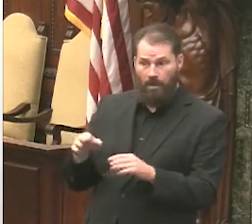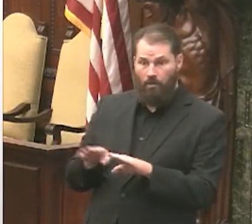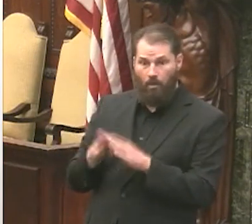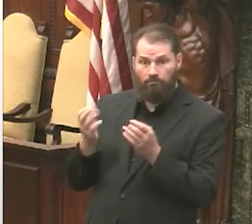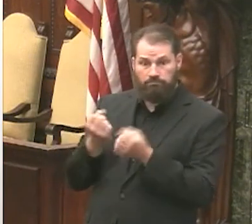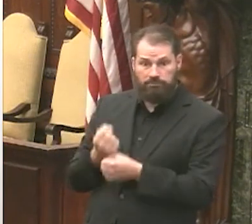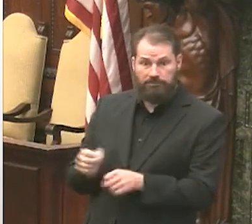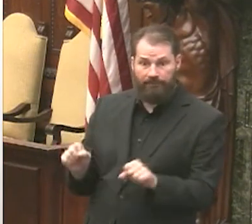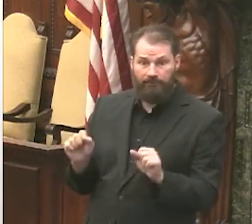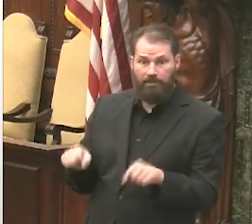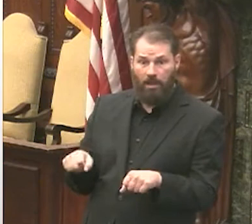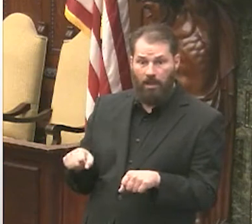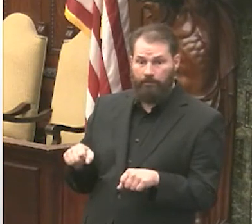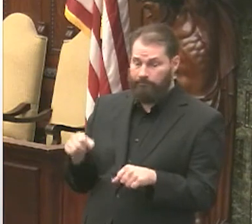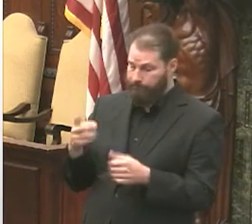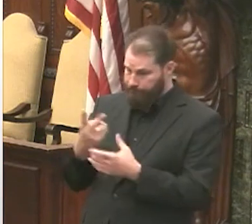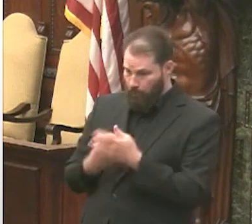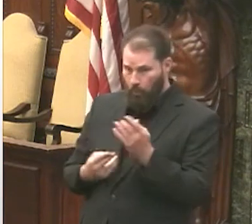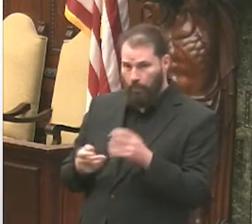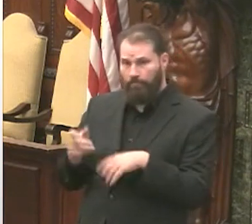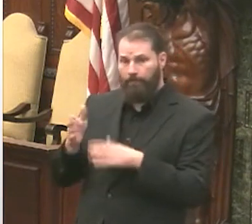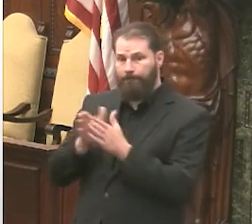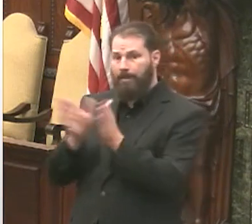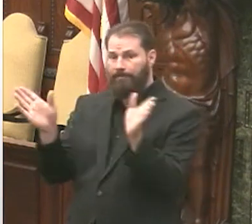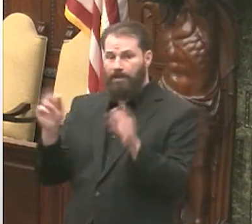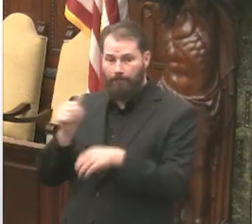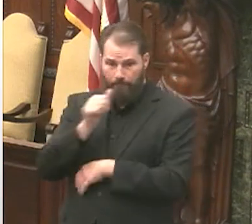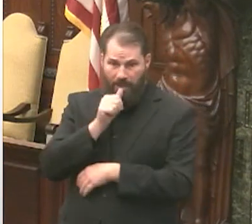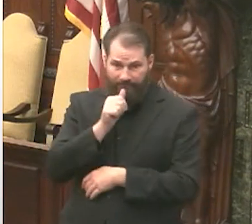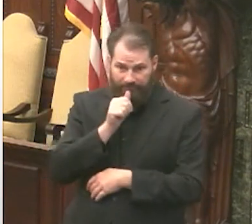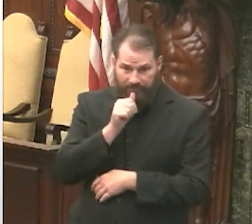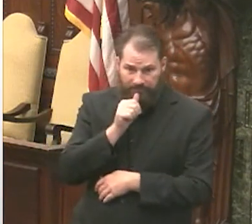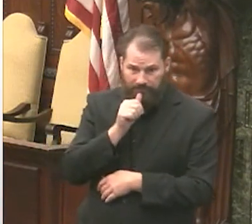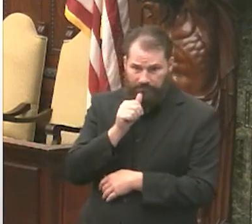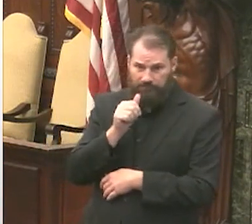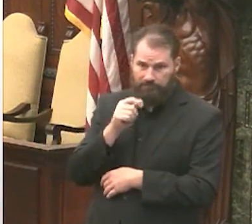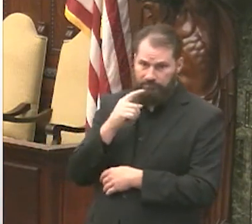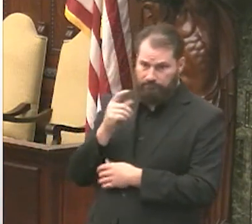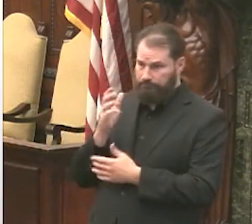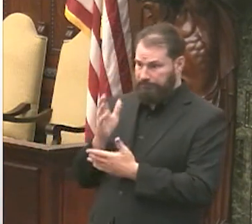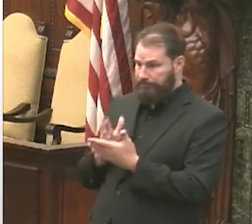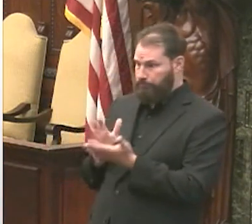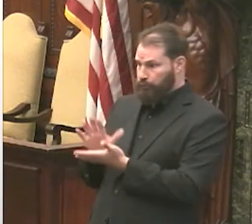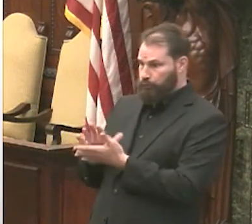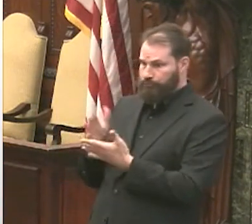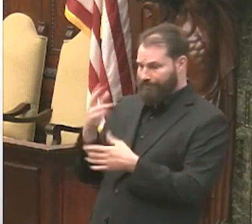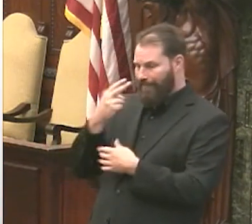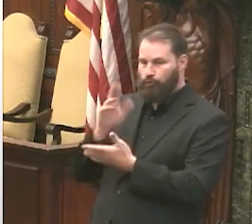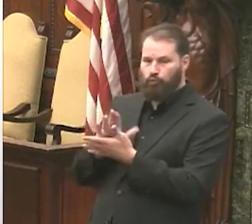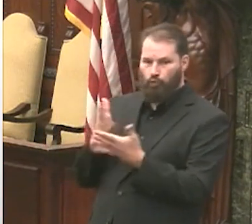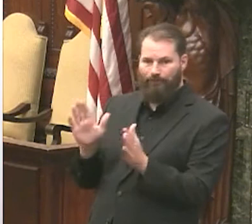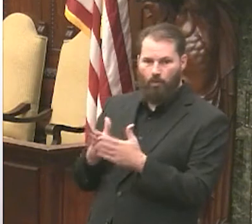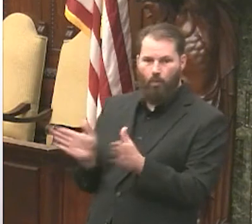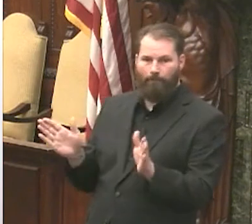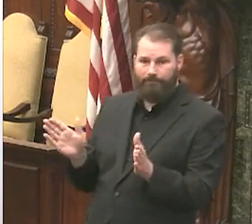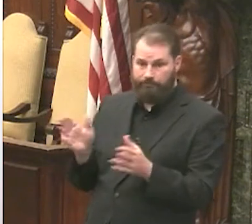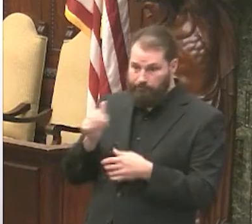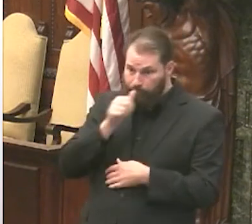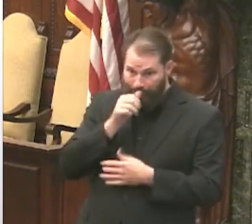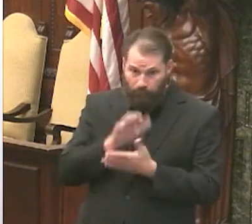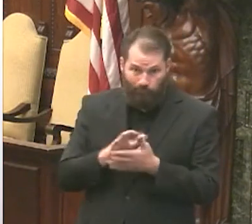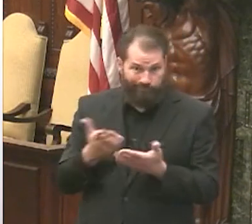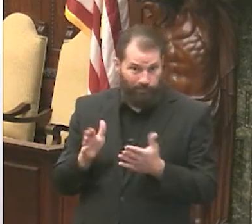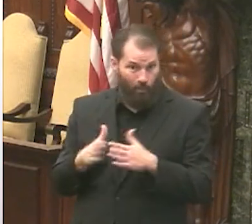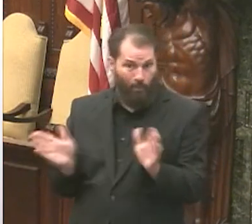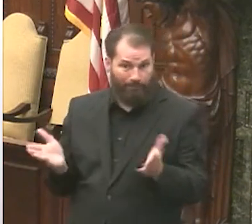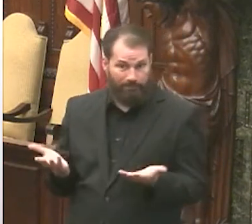schools. As you know, the parochial schools are offering in-class education, and independent schools as well in Philadelphia right now. And as I said a few minutes